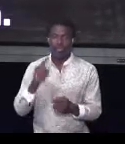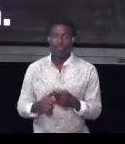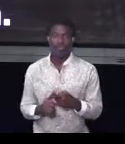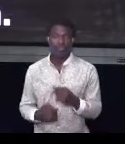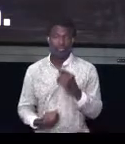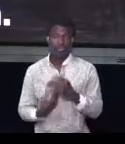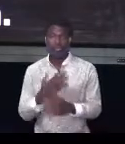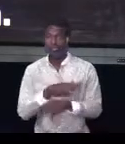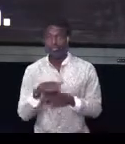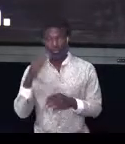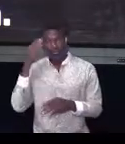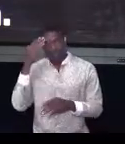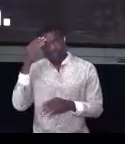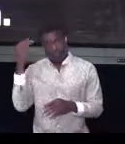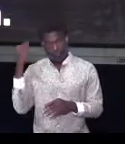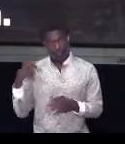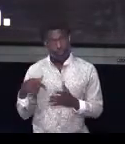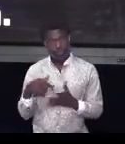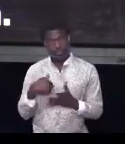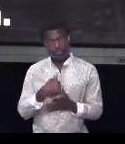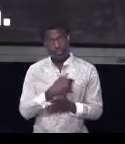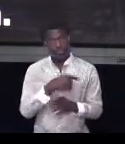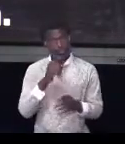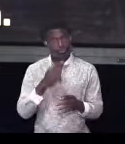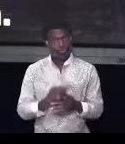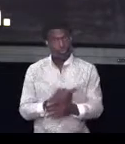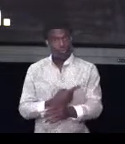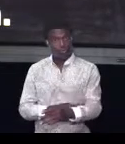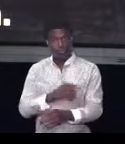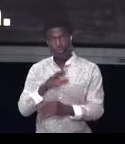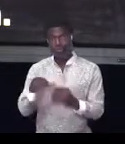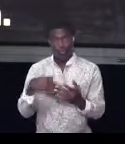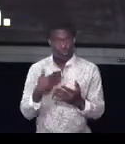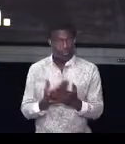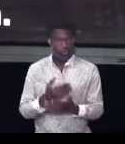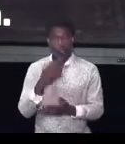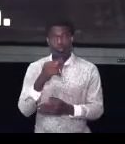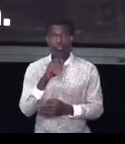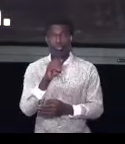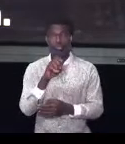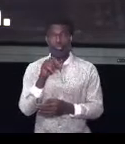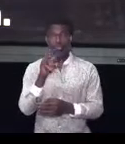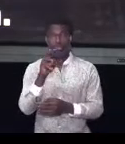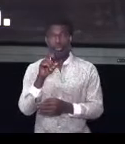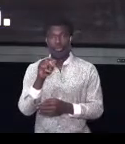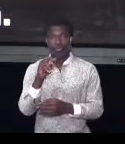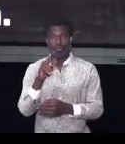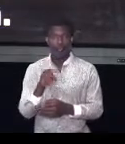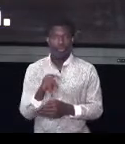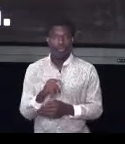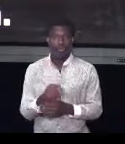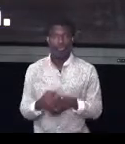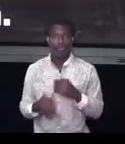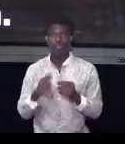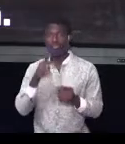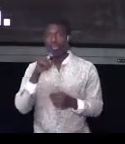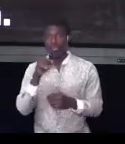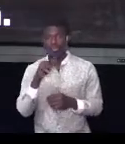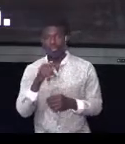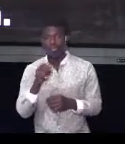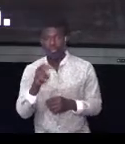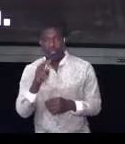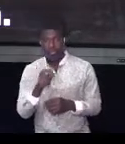Don't forget, we talked about the necessary elements required by plants. We talked about nitrogen when I was teaching